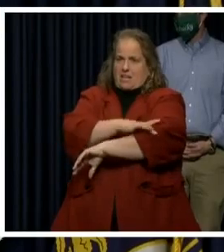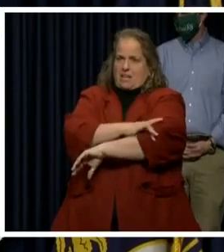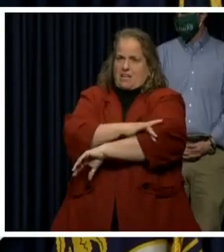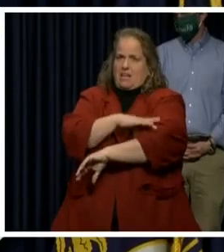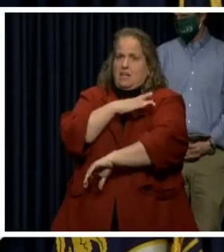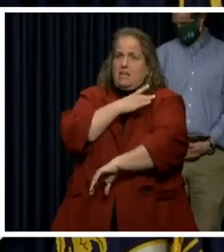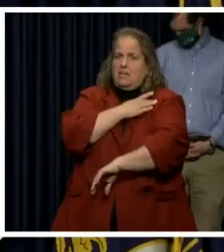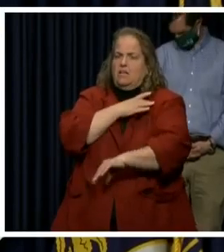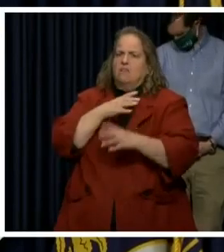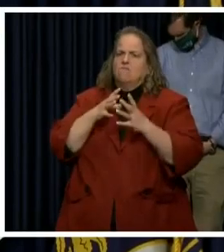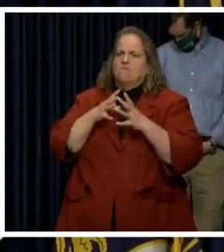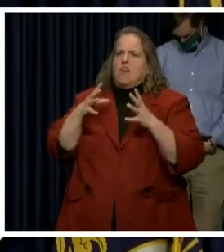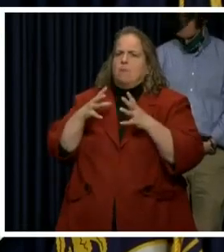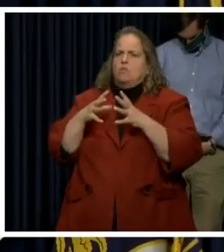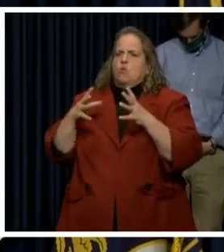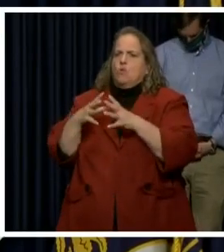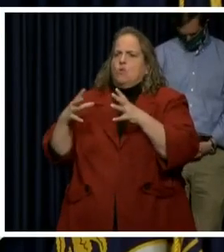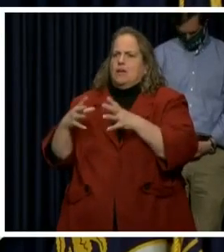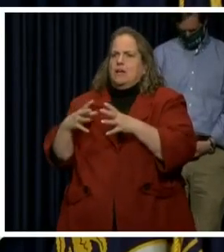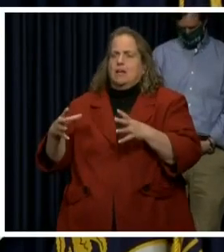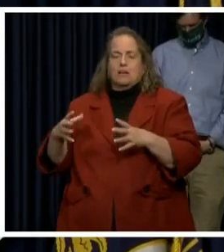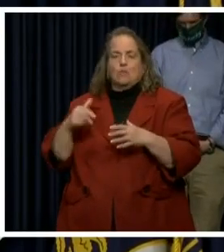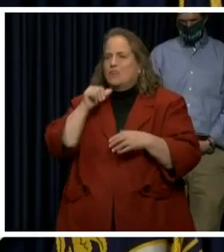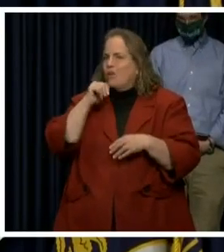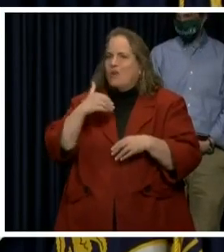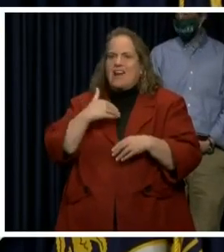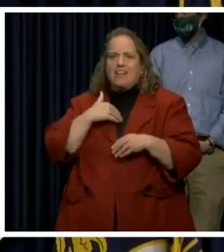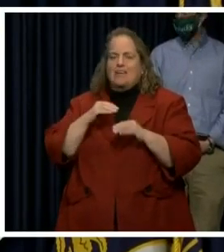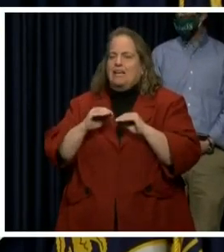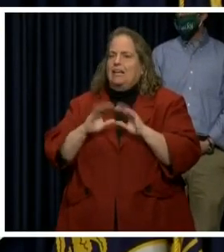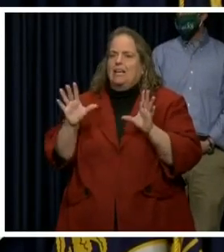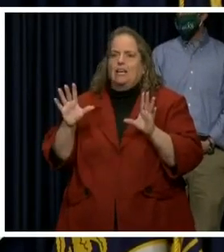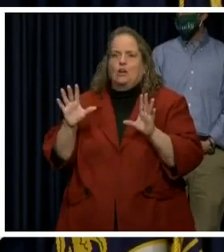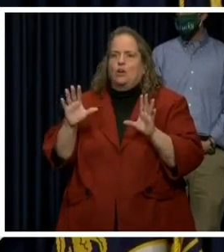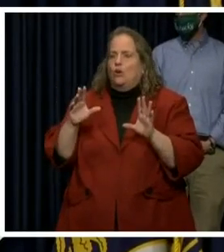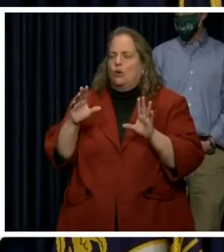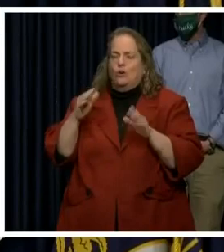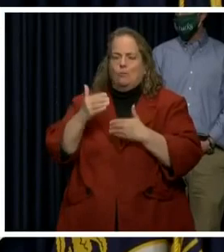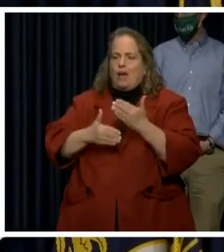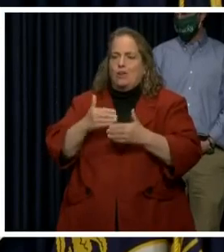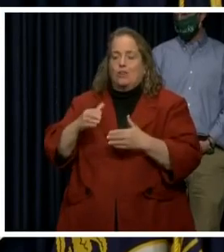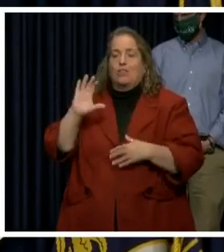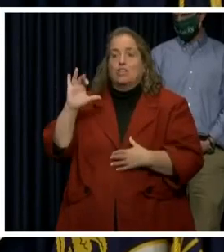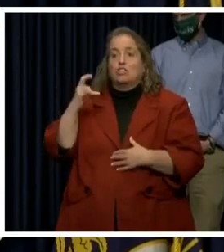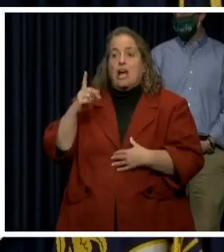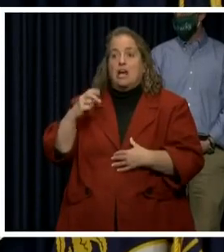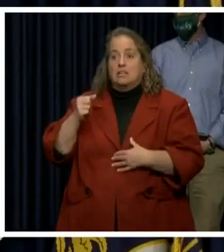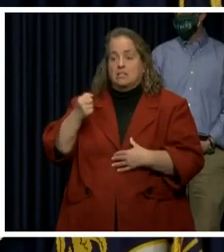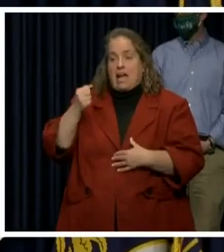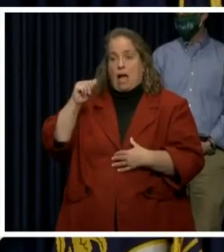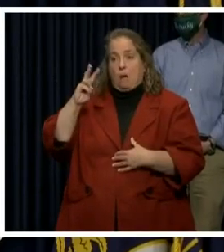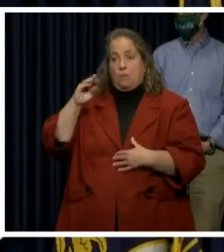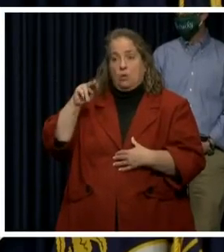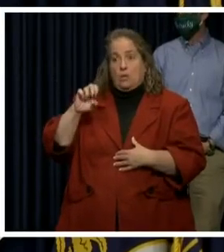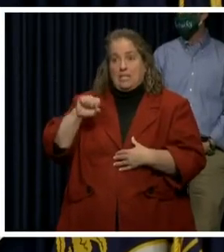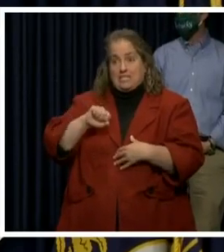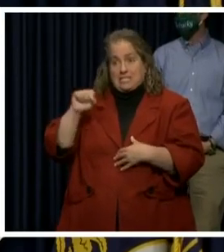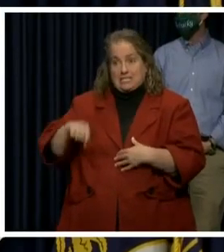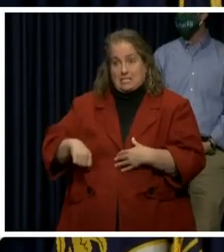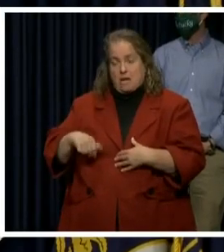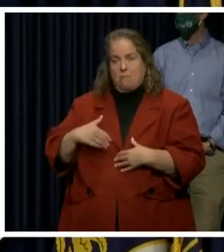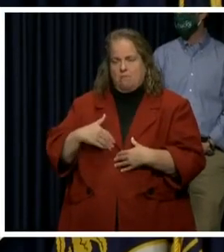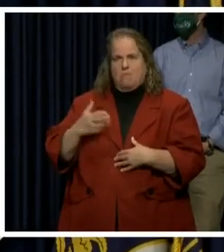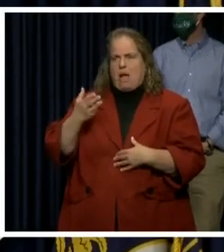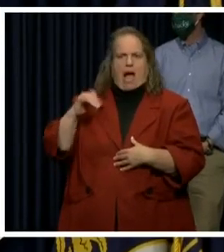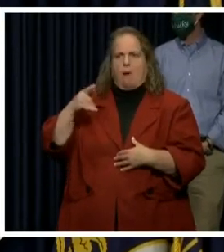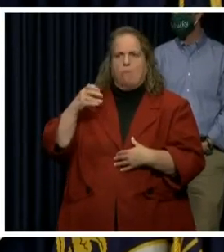an absolutely clear pattern. The challenge is the child's immune system becomes hyperactive, and so some of the presentations have